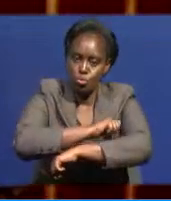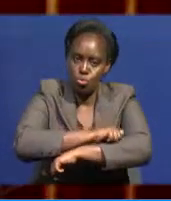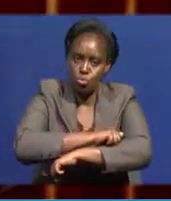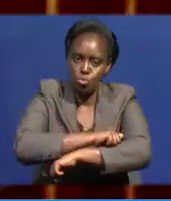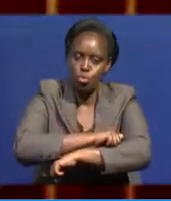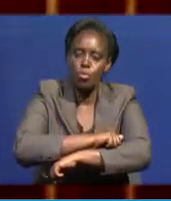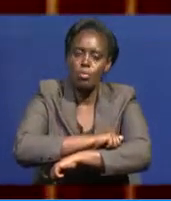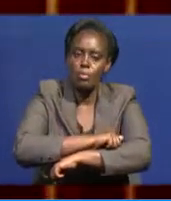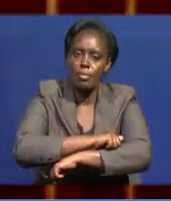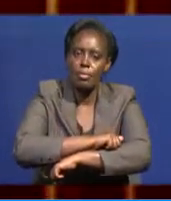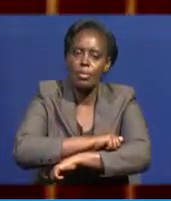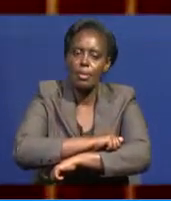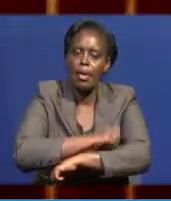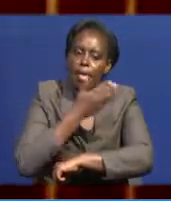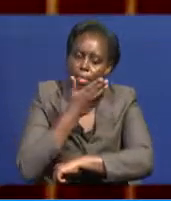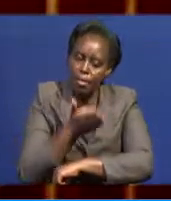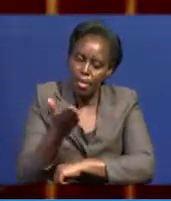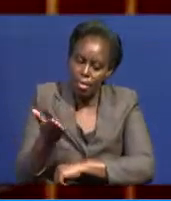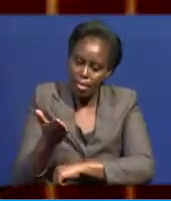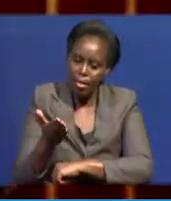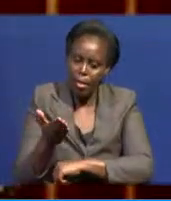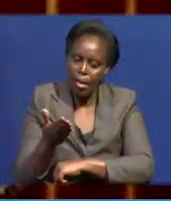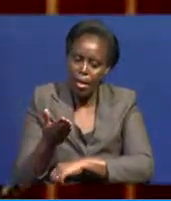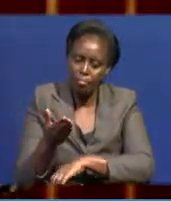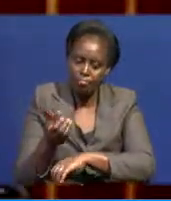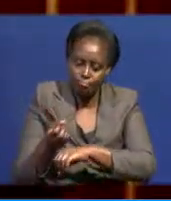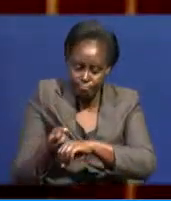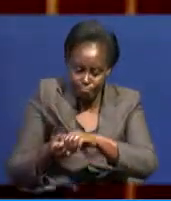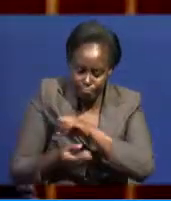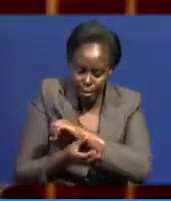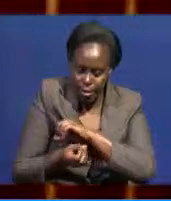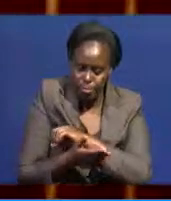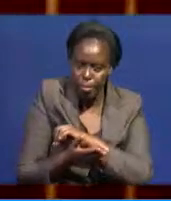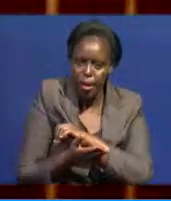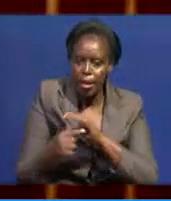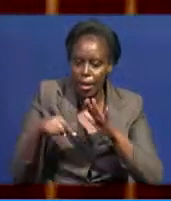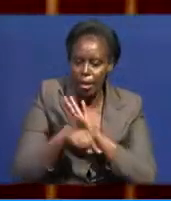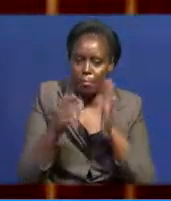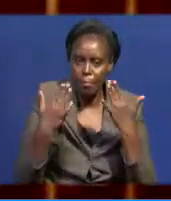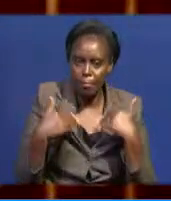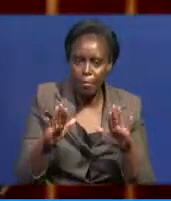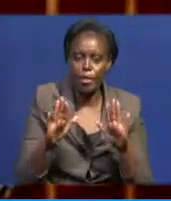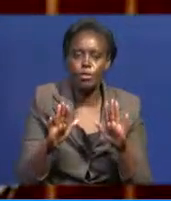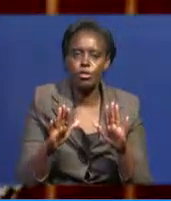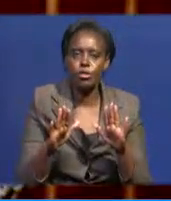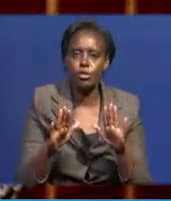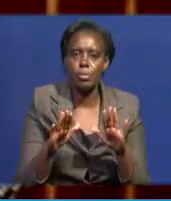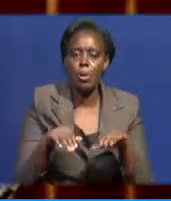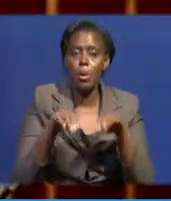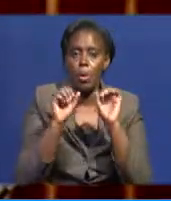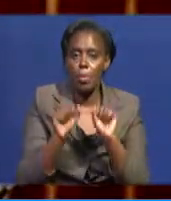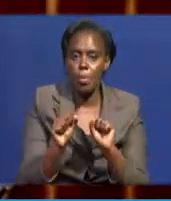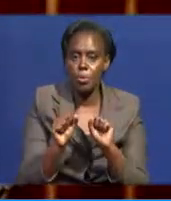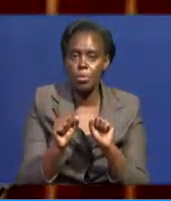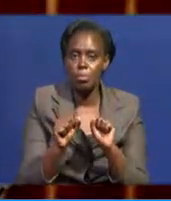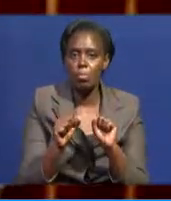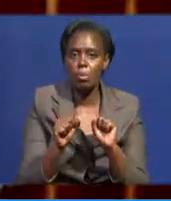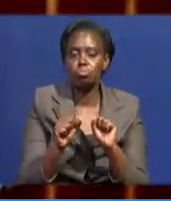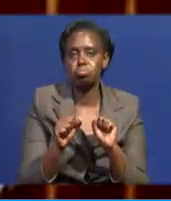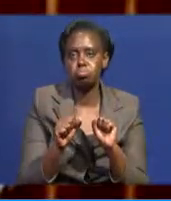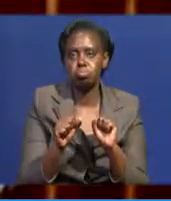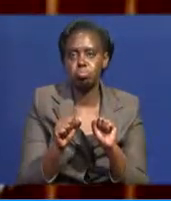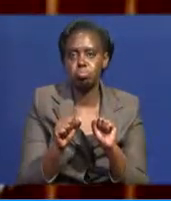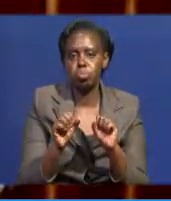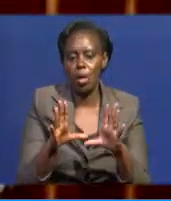that question in detail. I will possibly then go through, with your